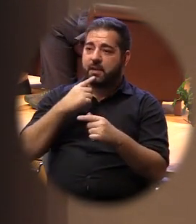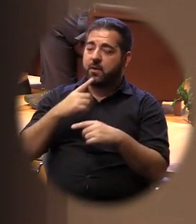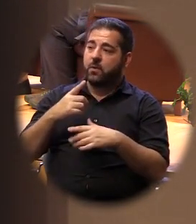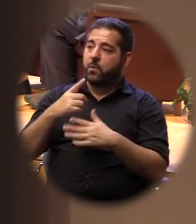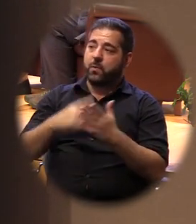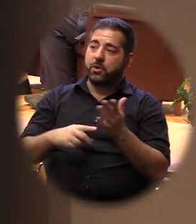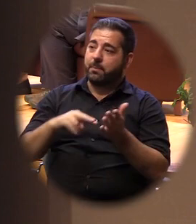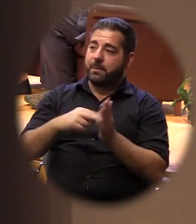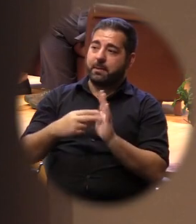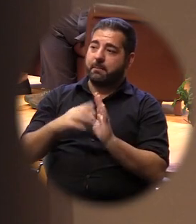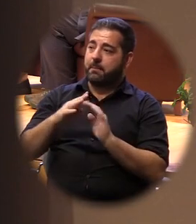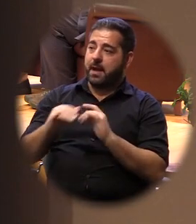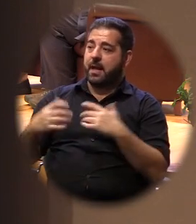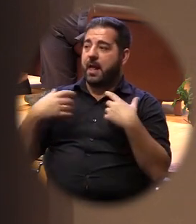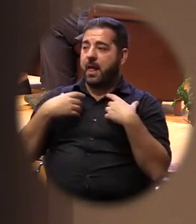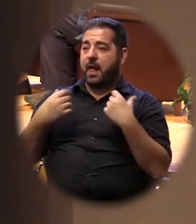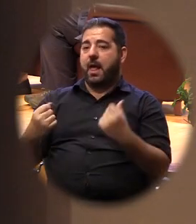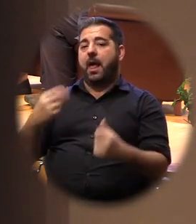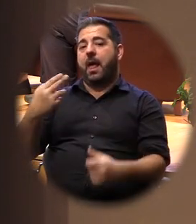do we mean by healthy